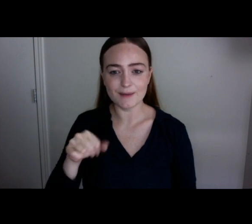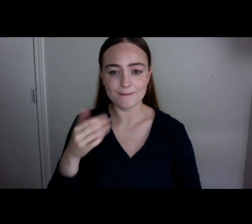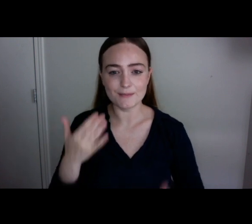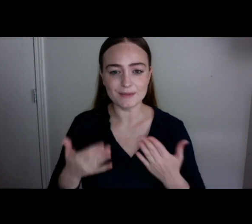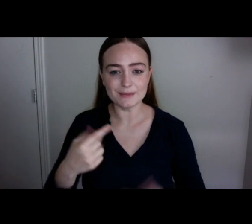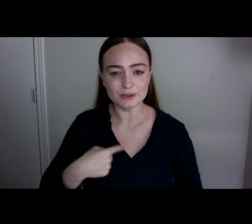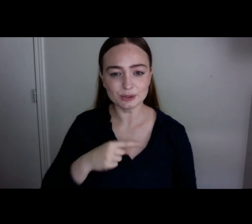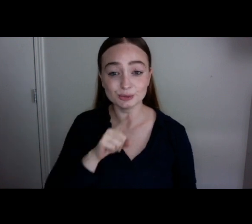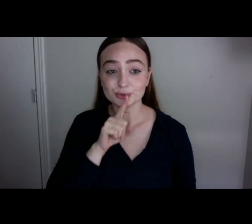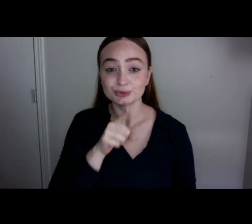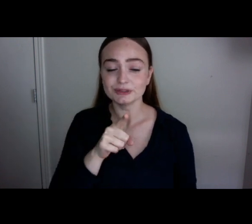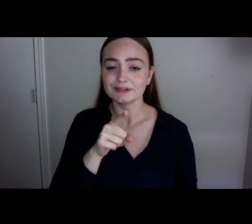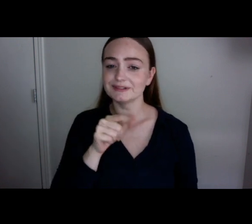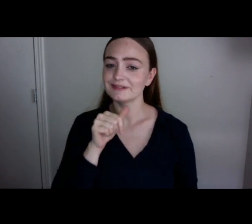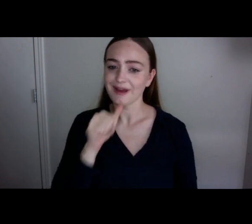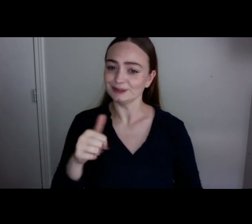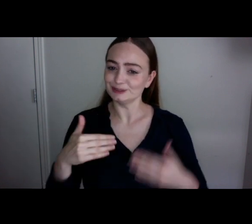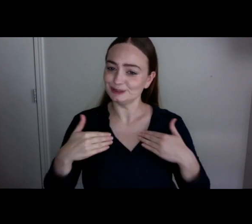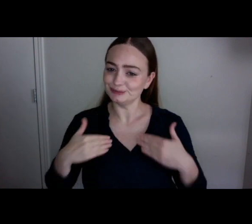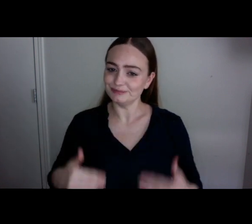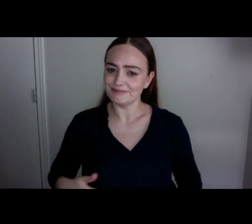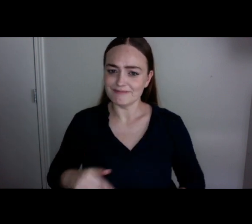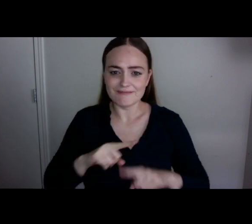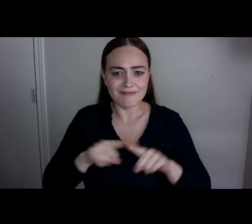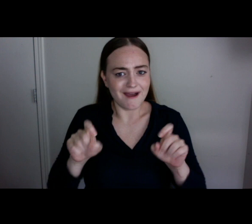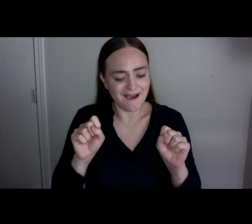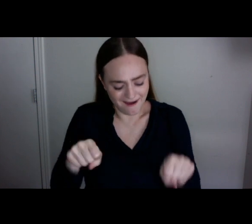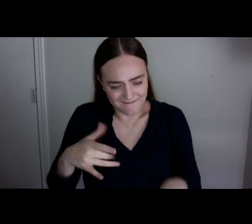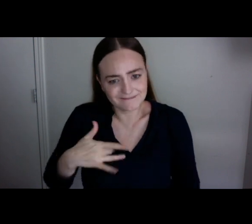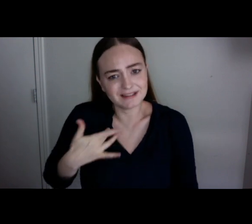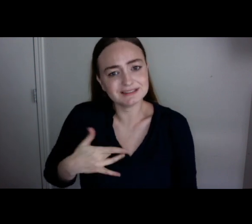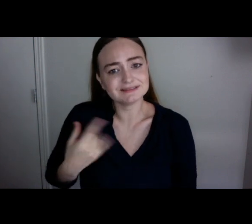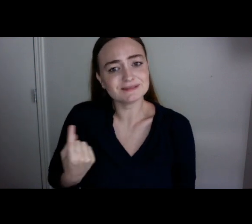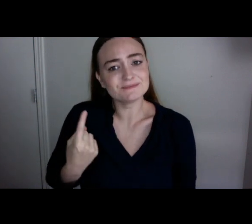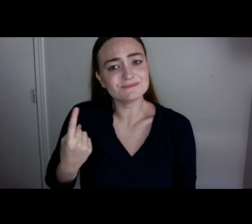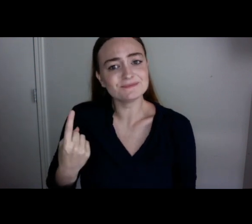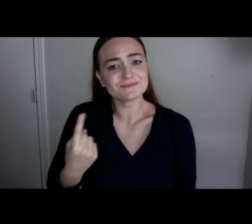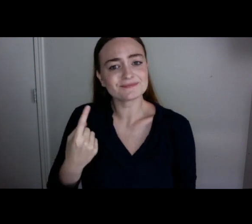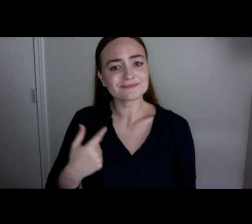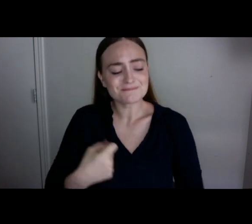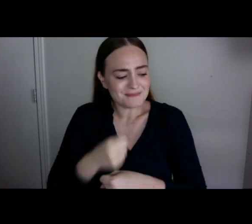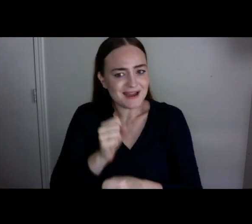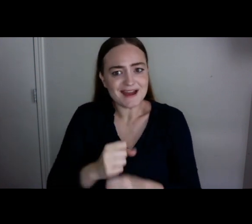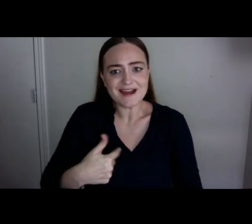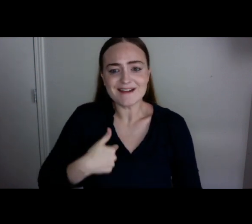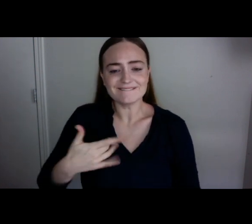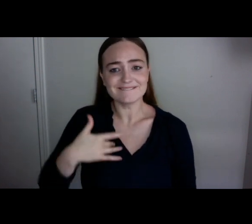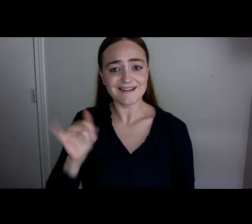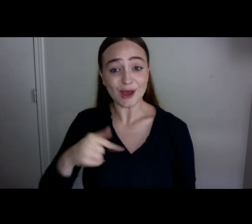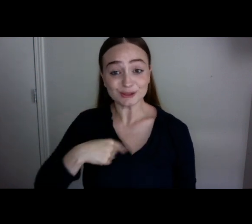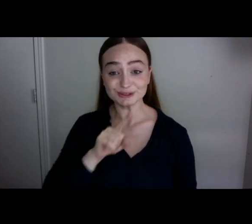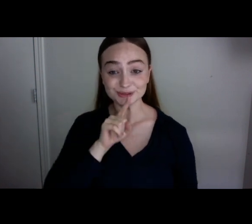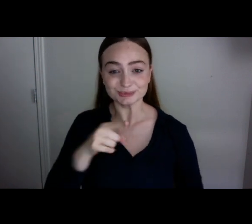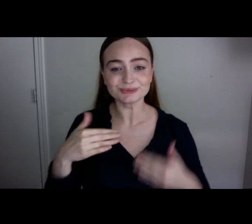not made of stone. And love in the body I'm in. I feel like I'm flesh and bone and